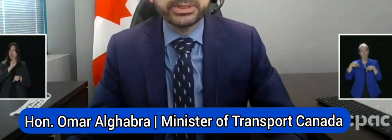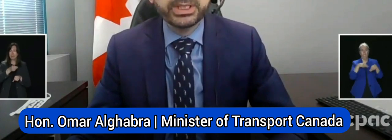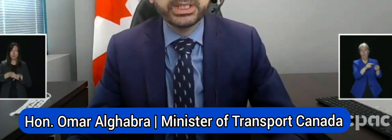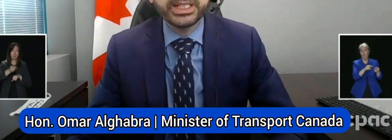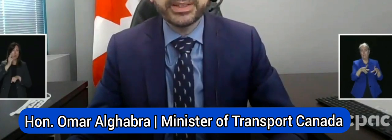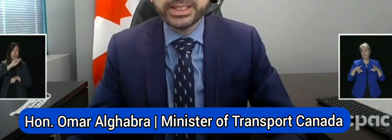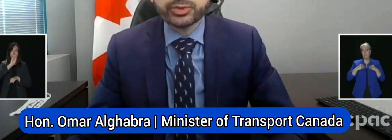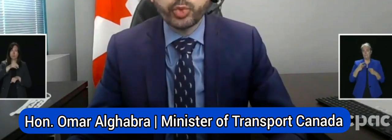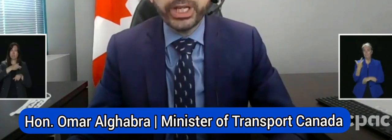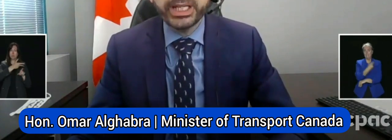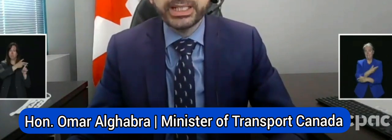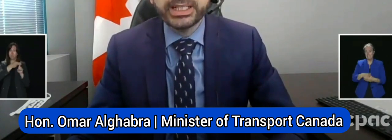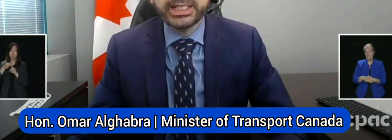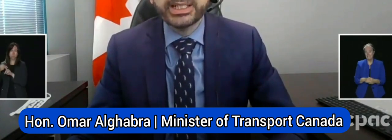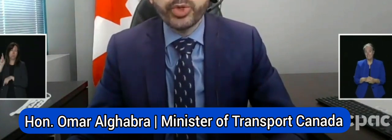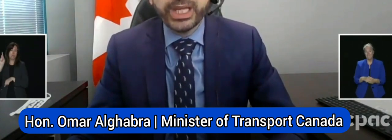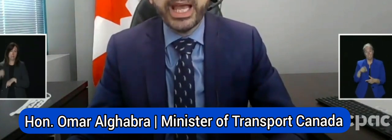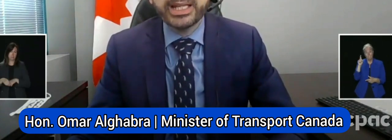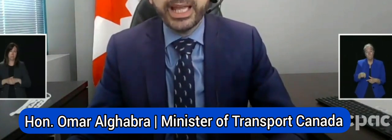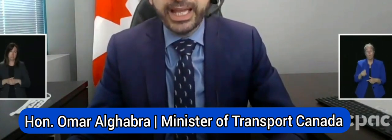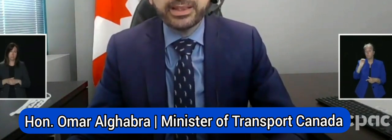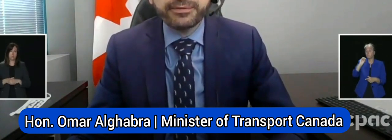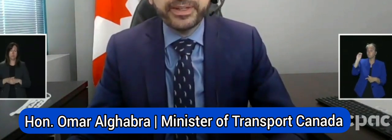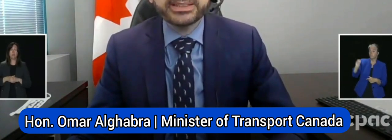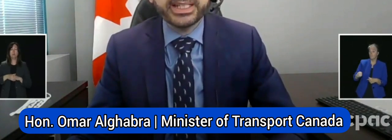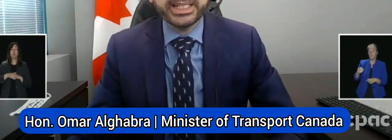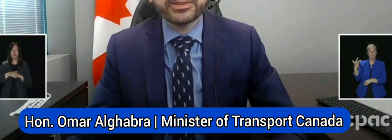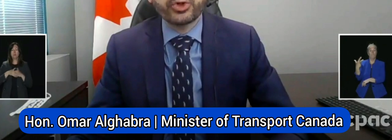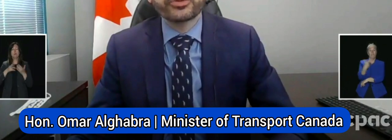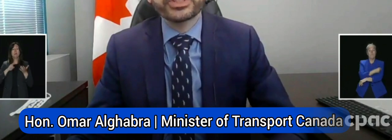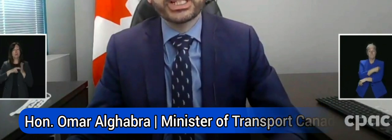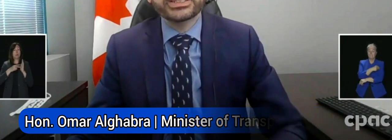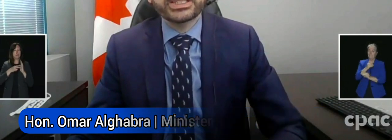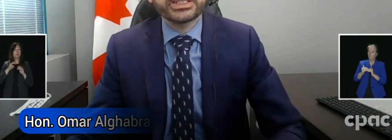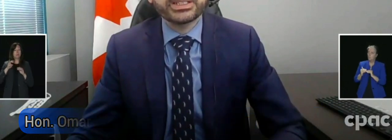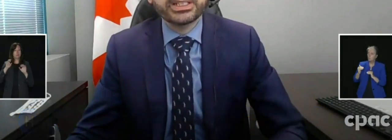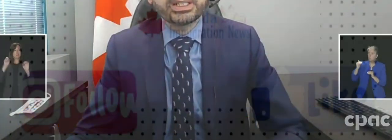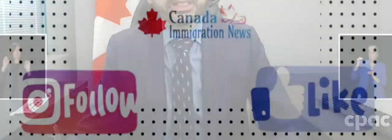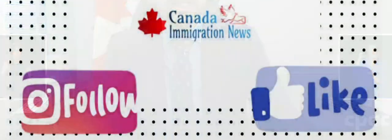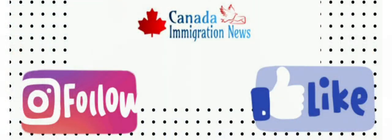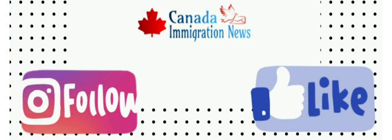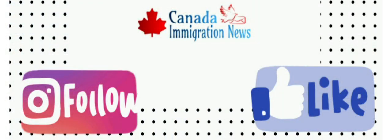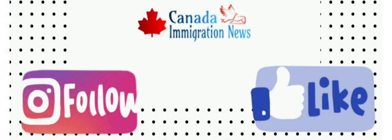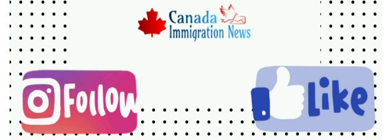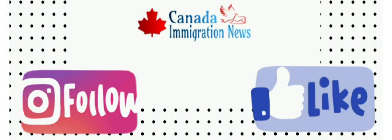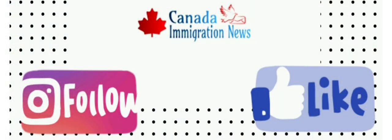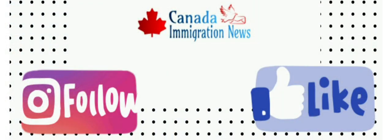as possible. And this way, we can end the fight against COVID-19.